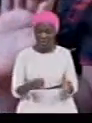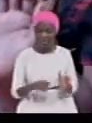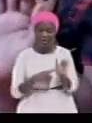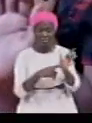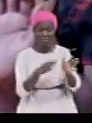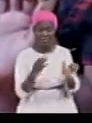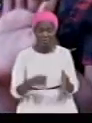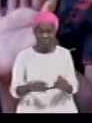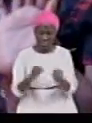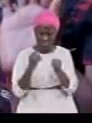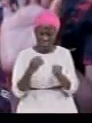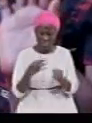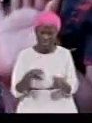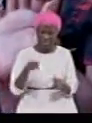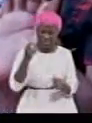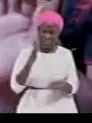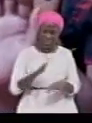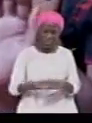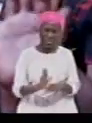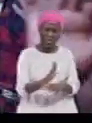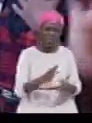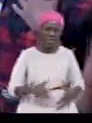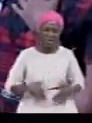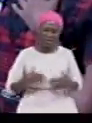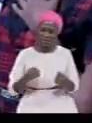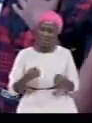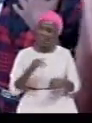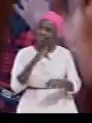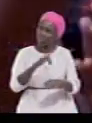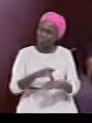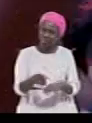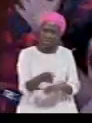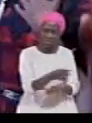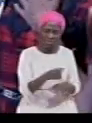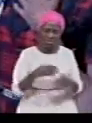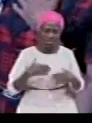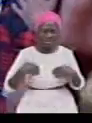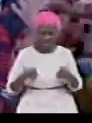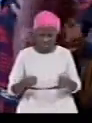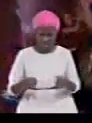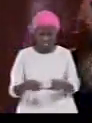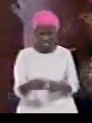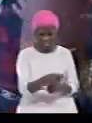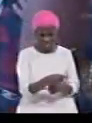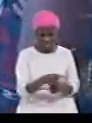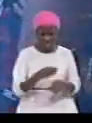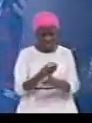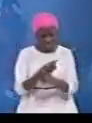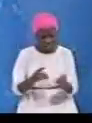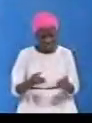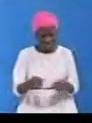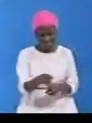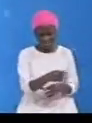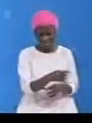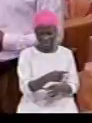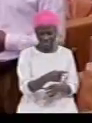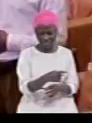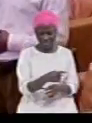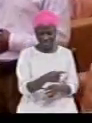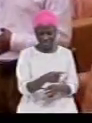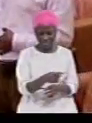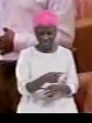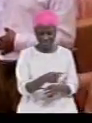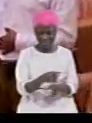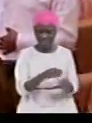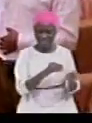of the power of God in their lives. Touch them, heal them, deliver them,